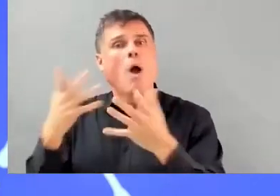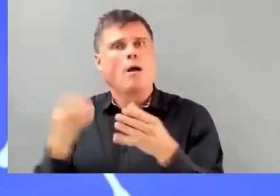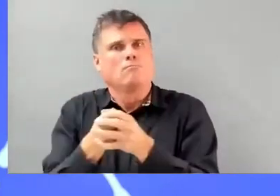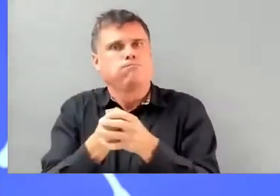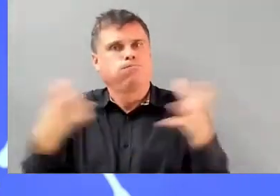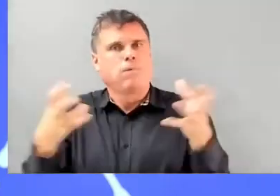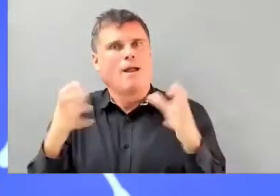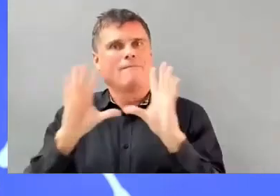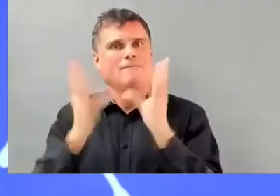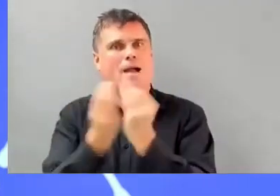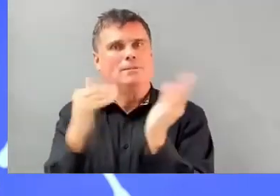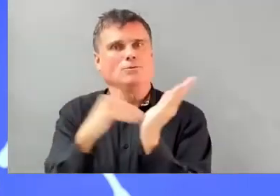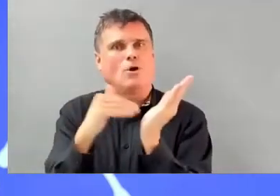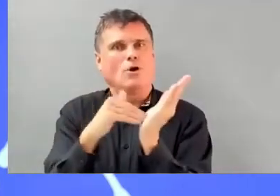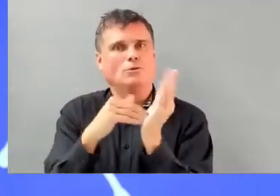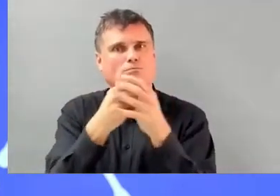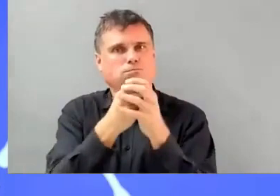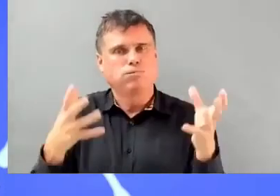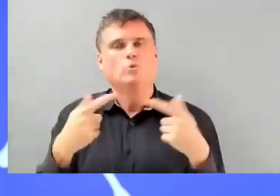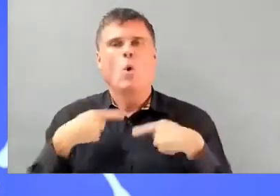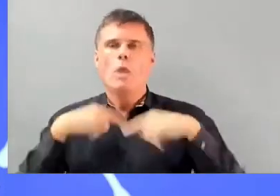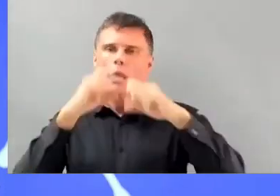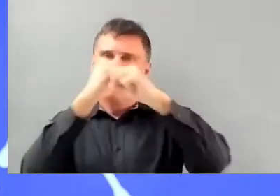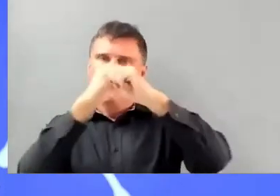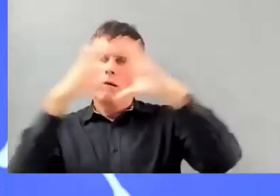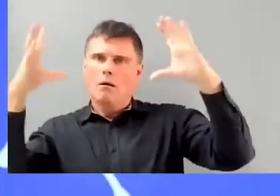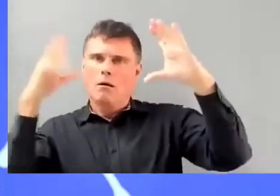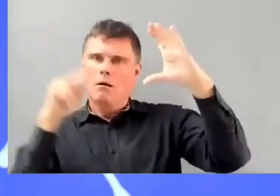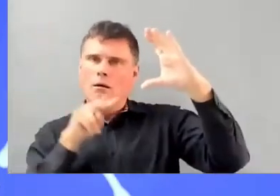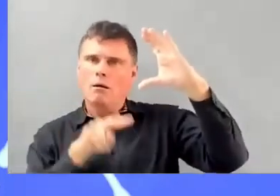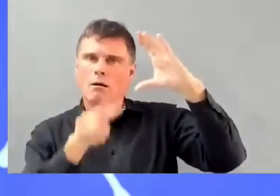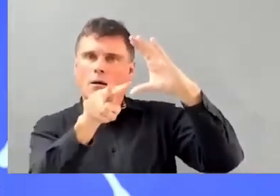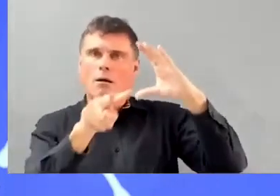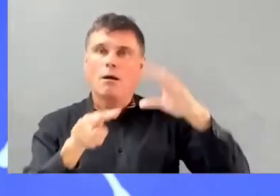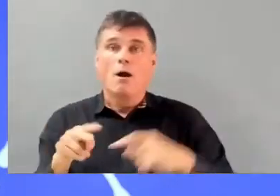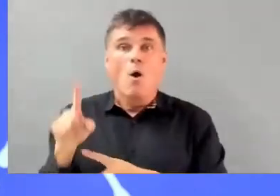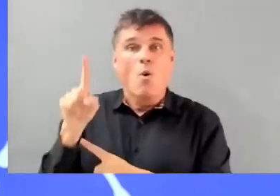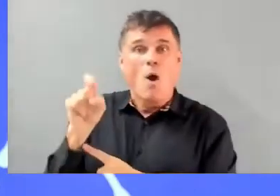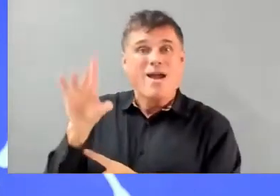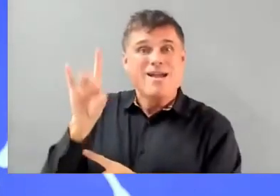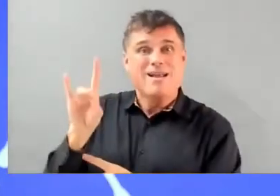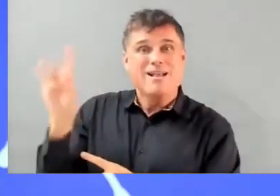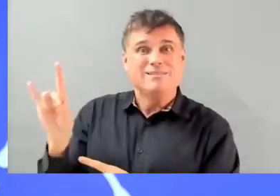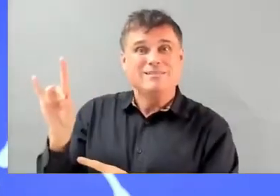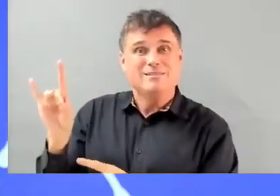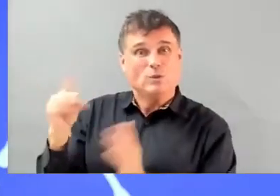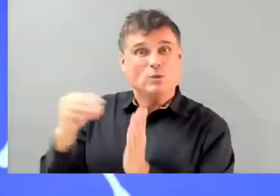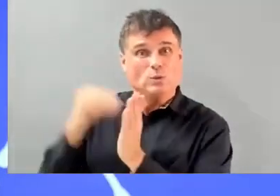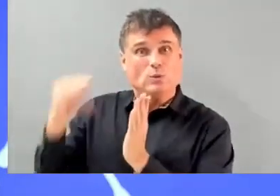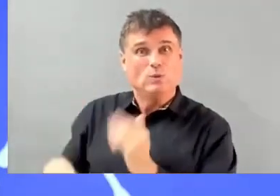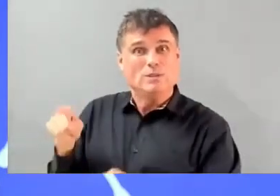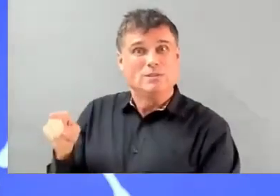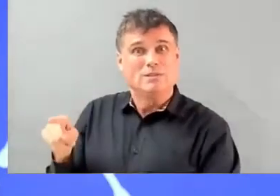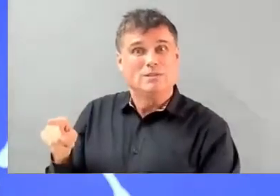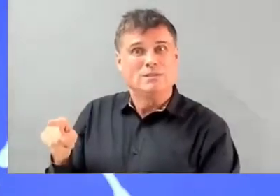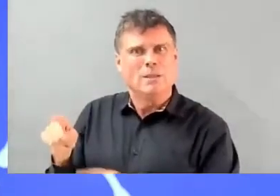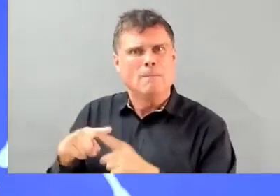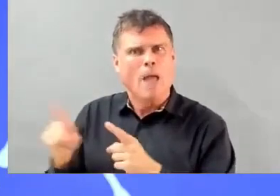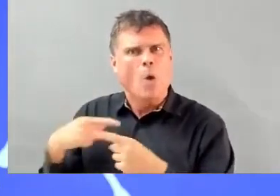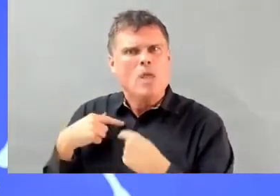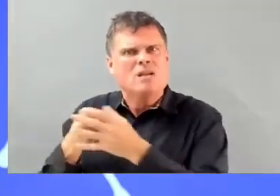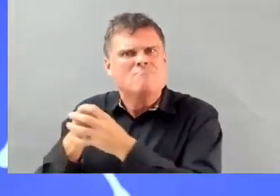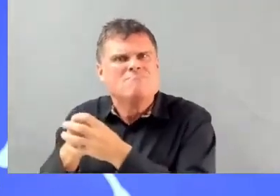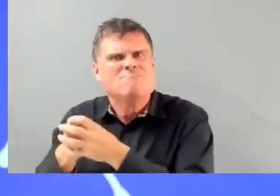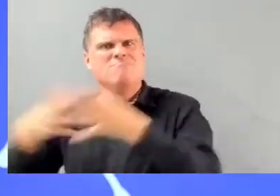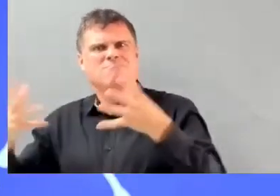of 188. So when you go from 32 to 96, that's a massive increase just in one component. But we also believe on the